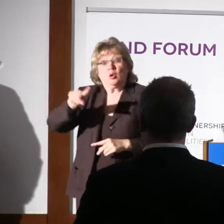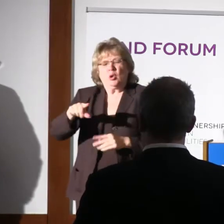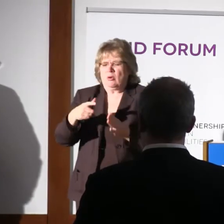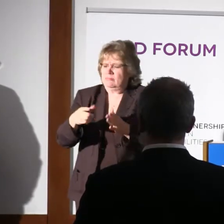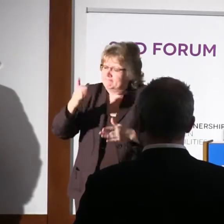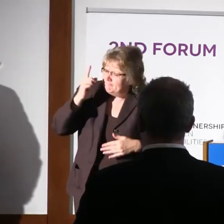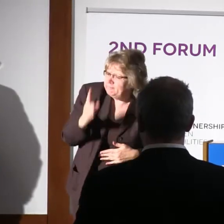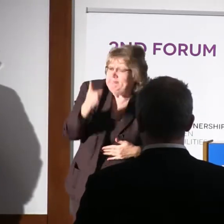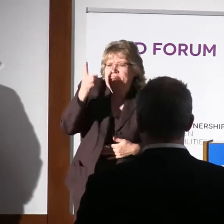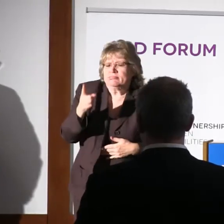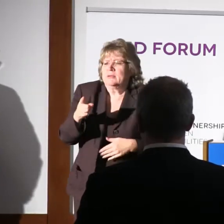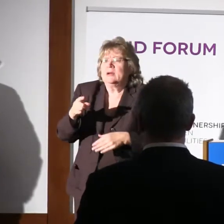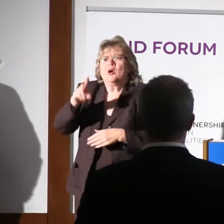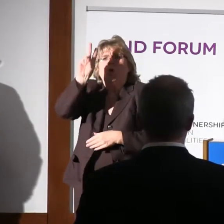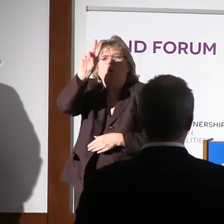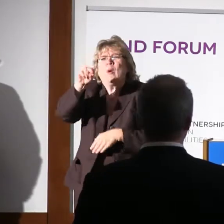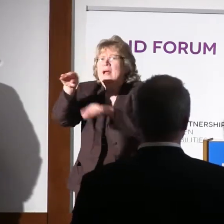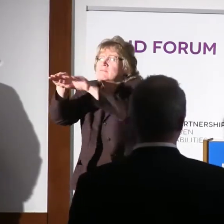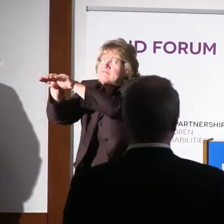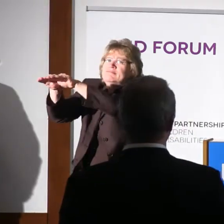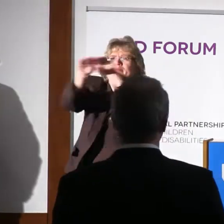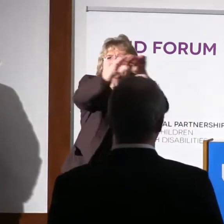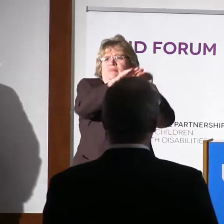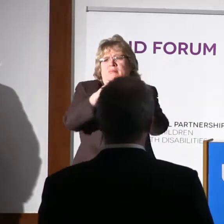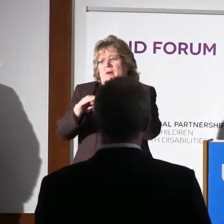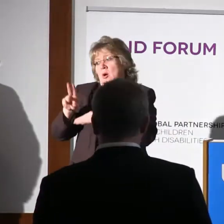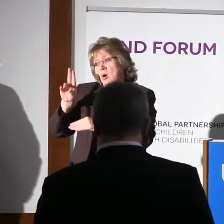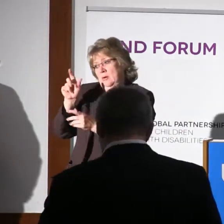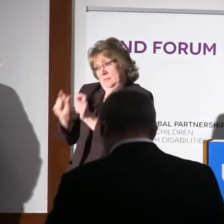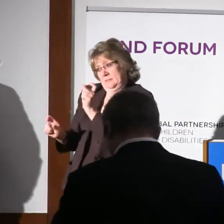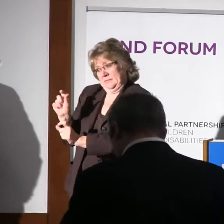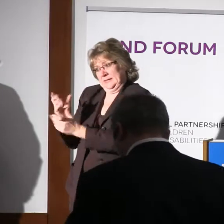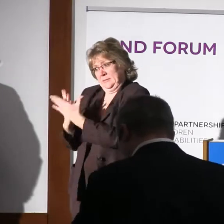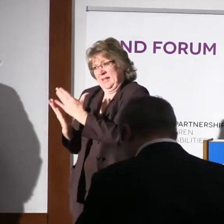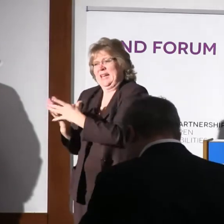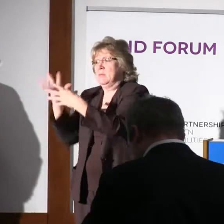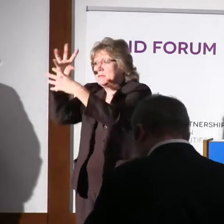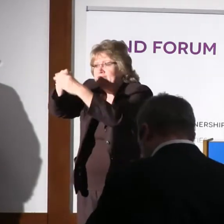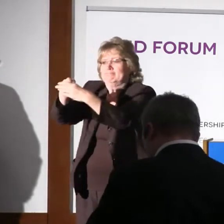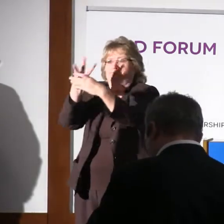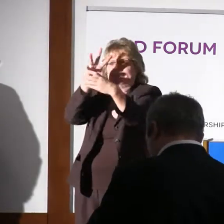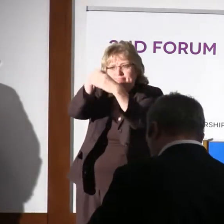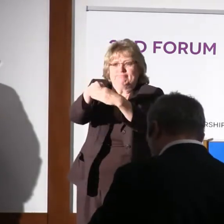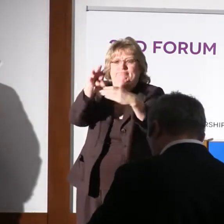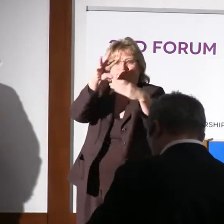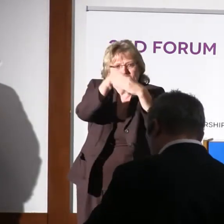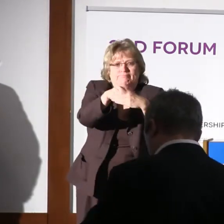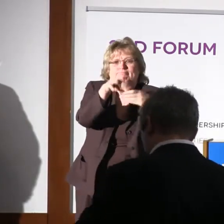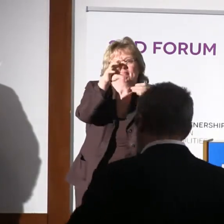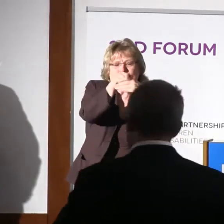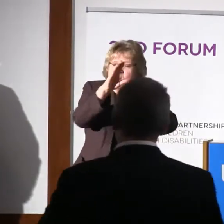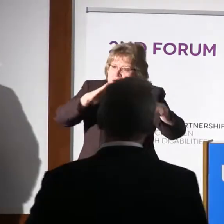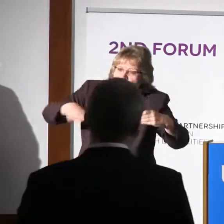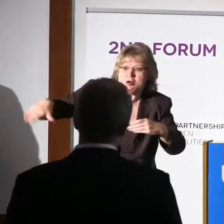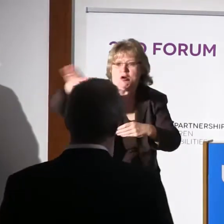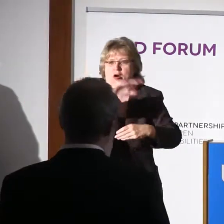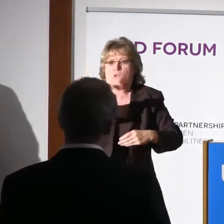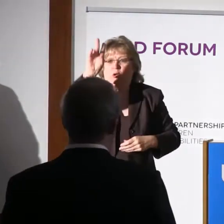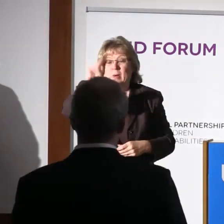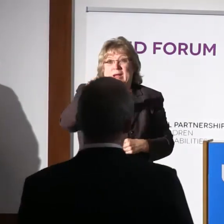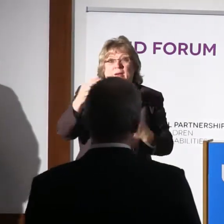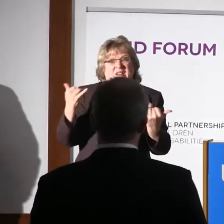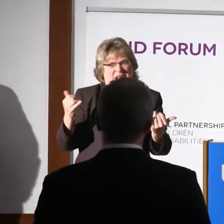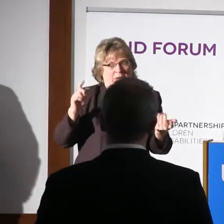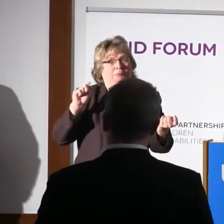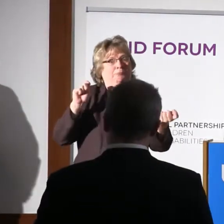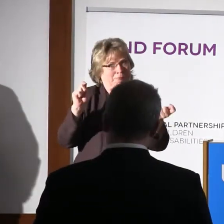it better. Through these projects, the UNPRPD is starting to make a difference for people with